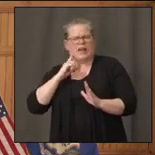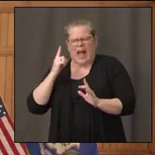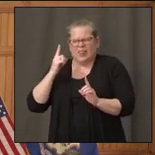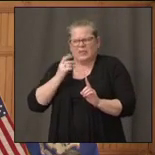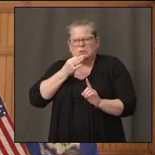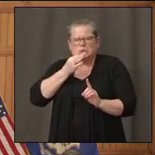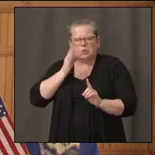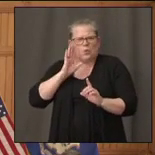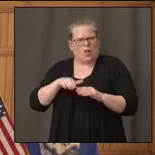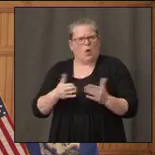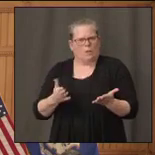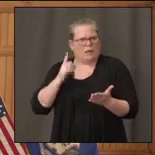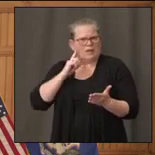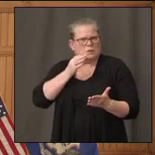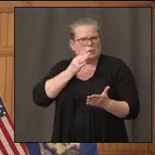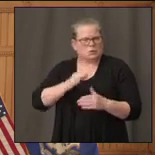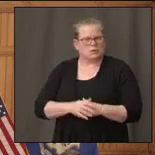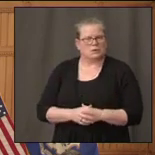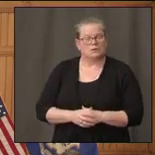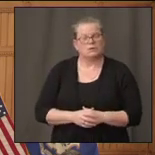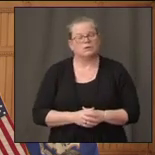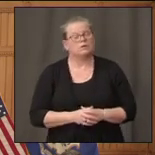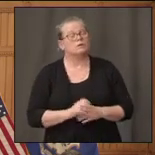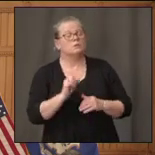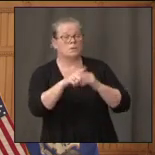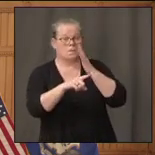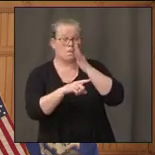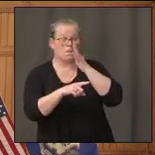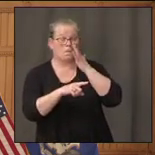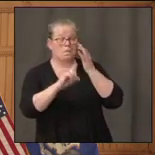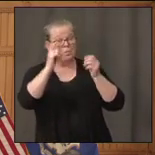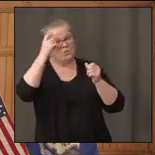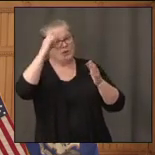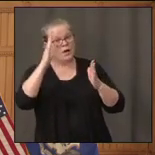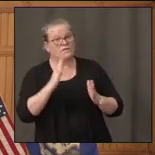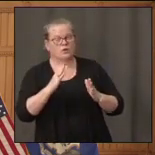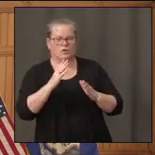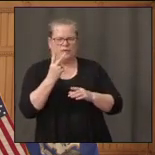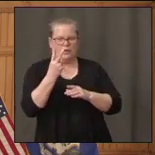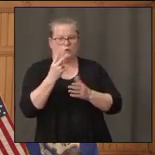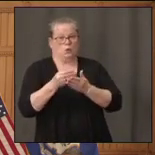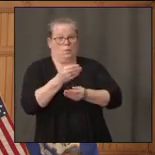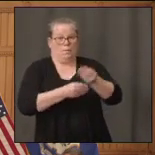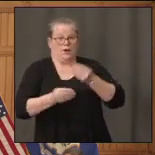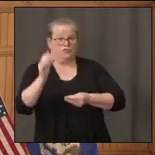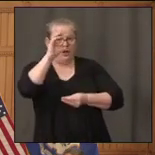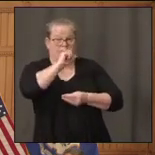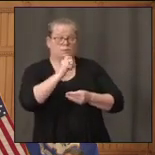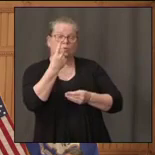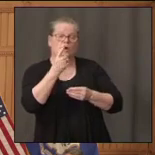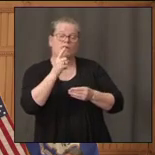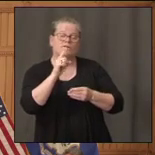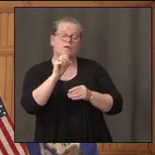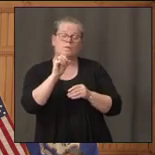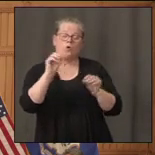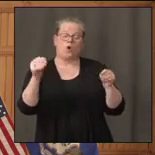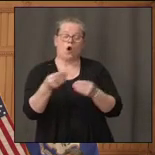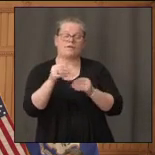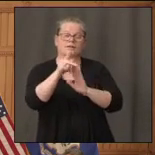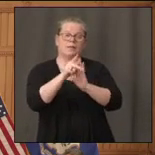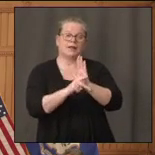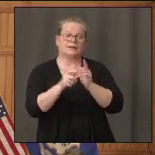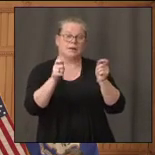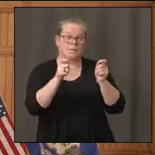Okay, and Governor, we've had two budget estimates come out in the last week, one from the Office of Policy and Management and another one today